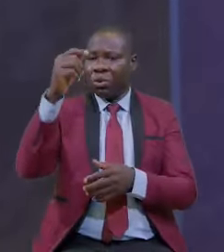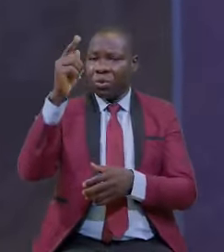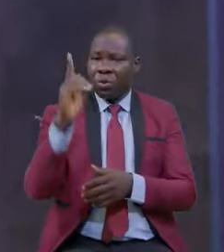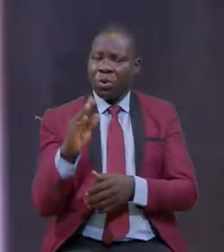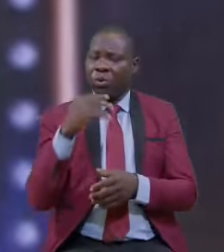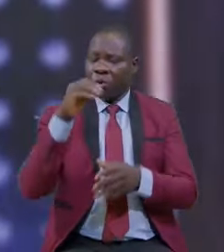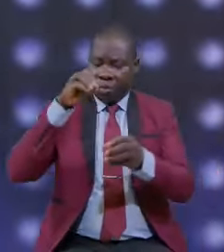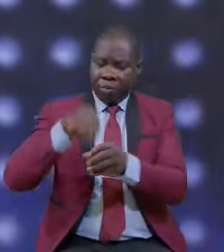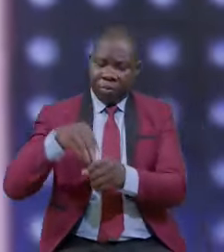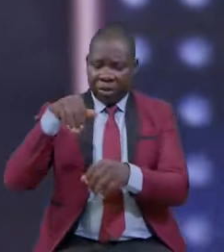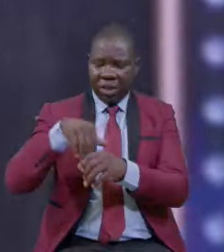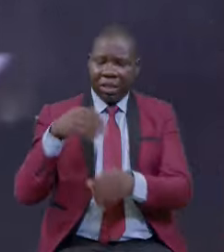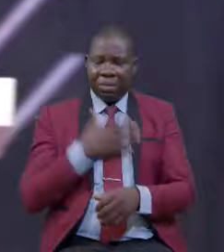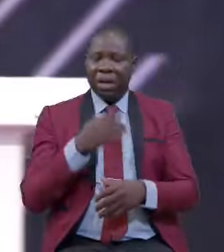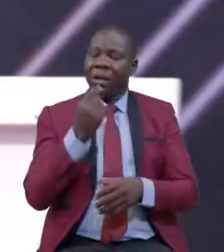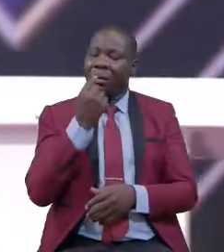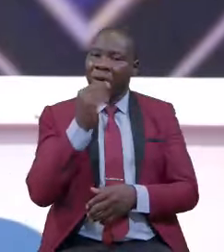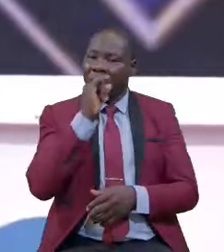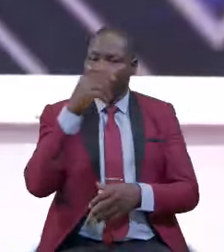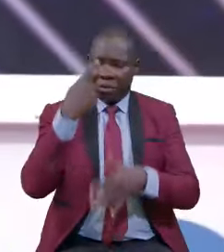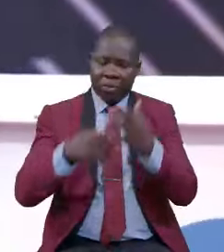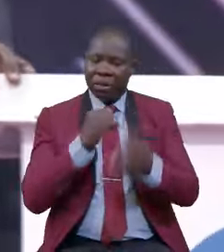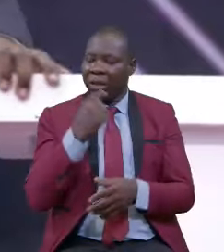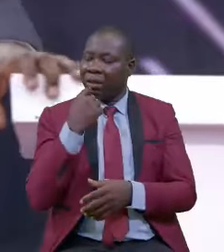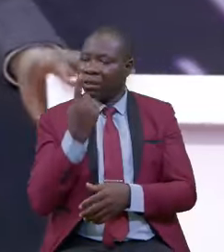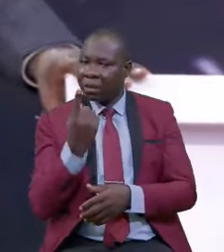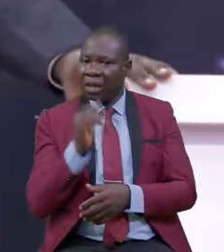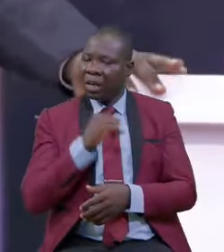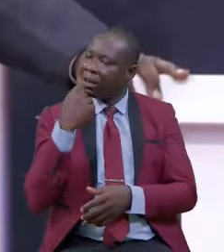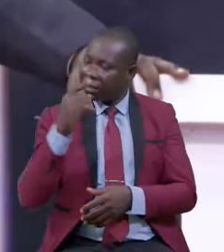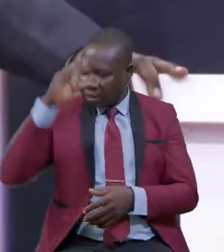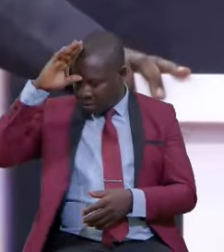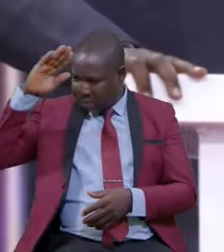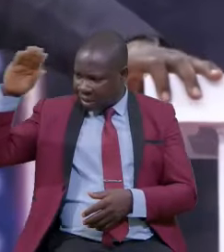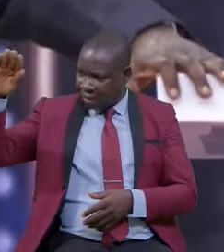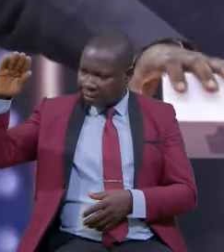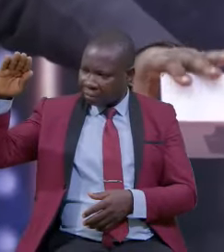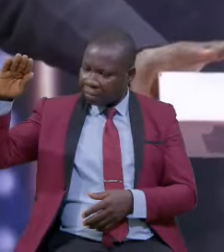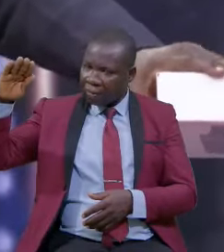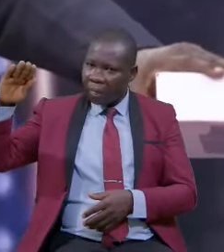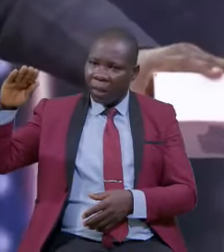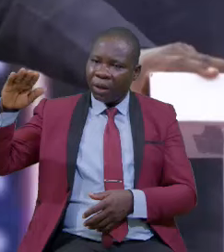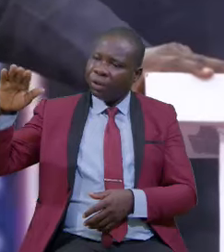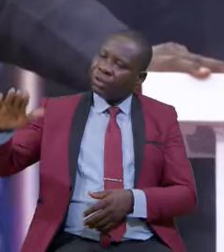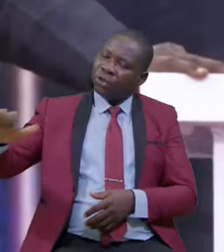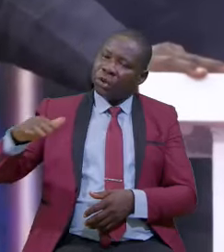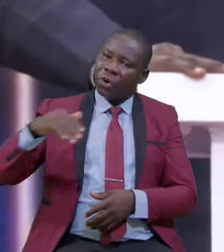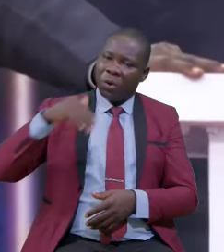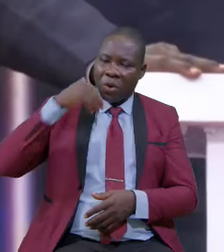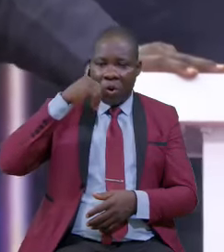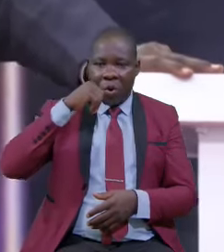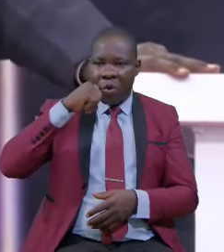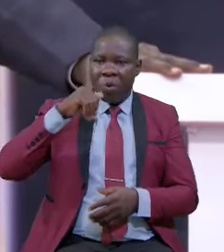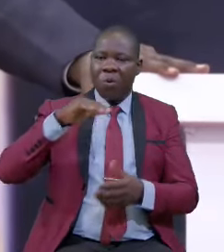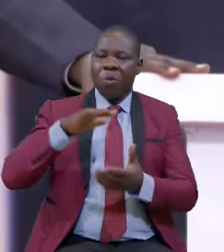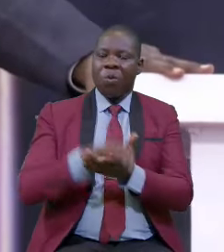I said, man, your wife is now a new